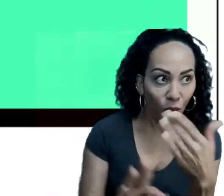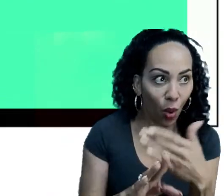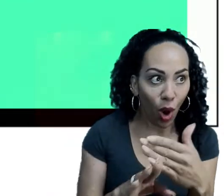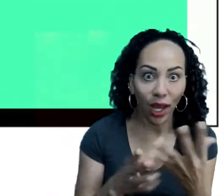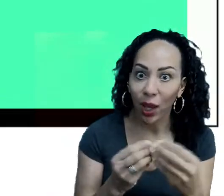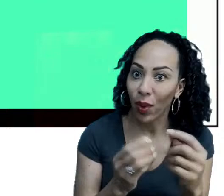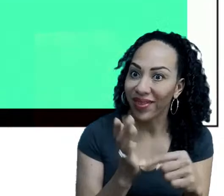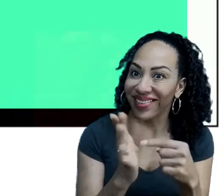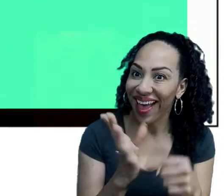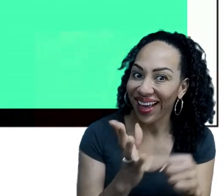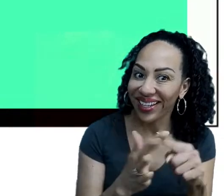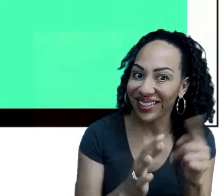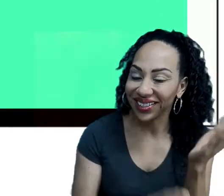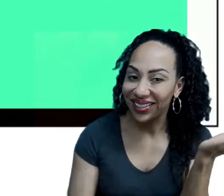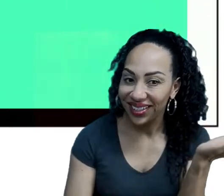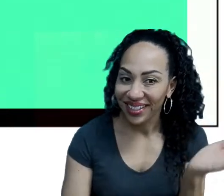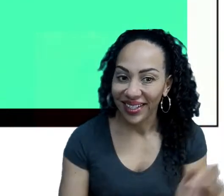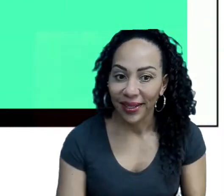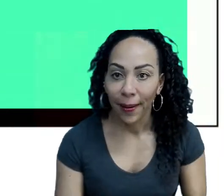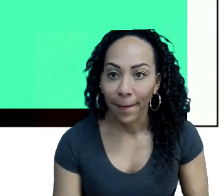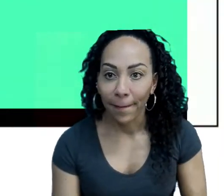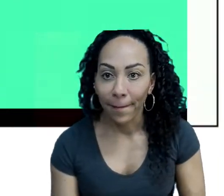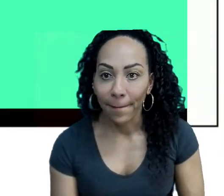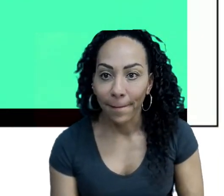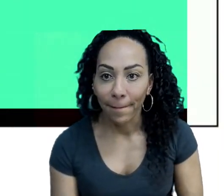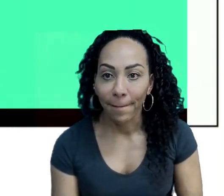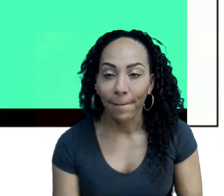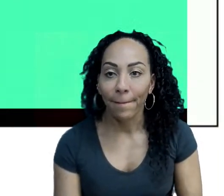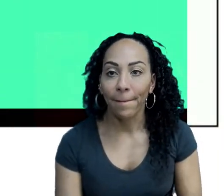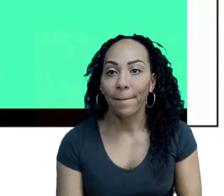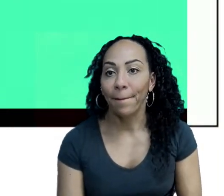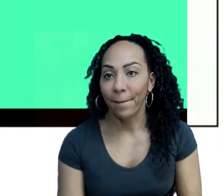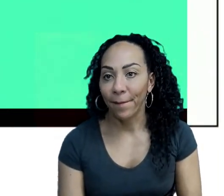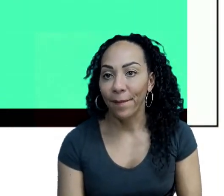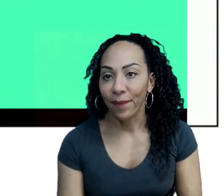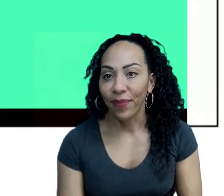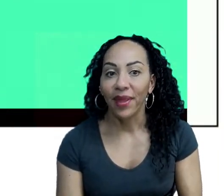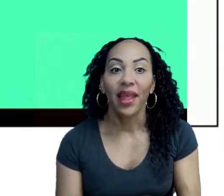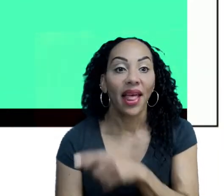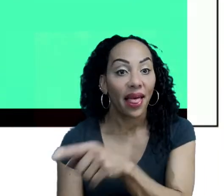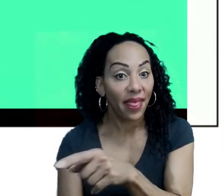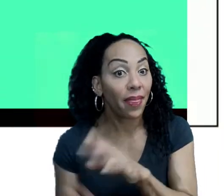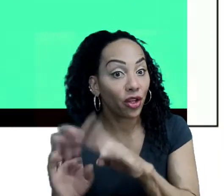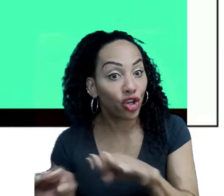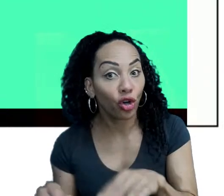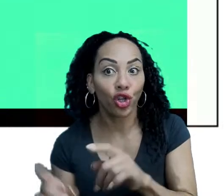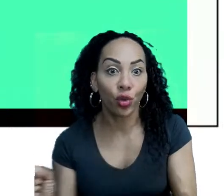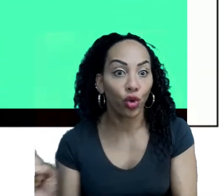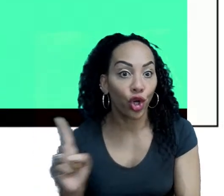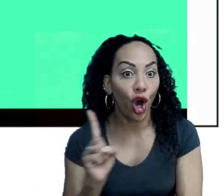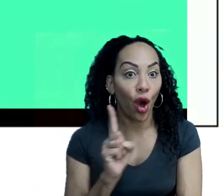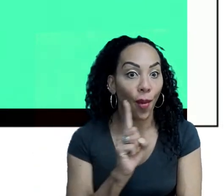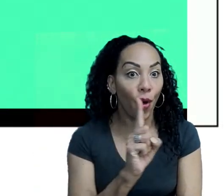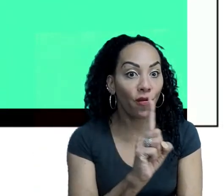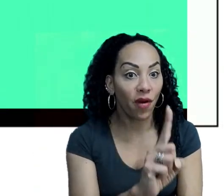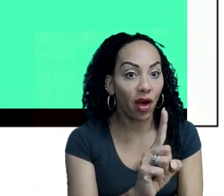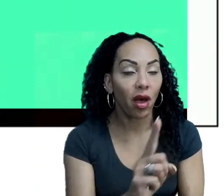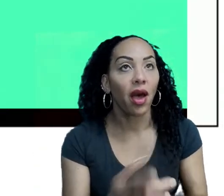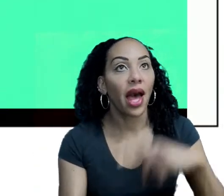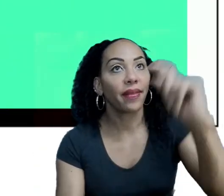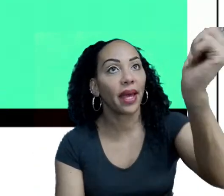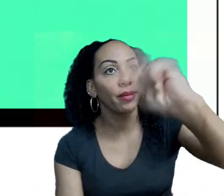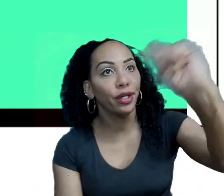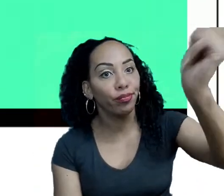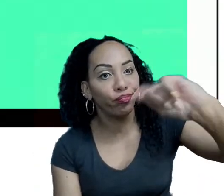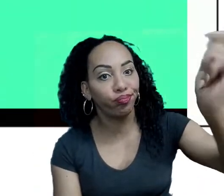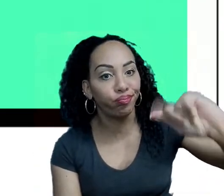permanent markers and just like scrawling on them and making little amendments to them. And the teacher's face is just kind of going, what? They were